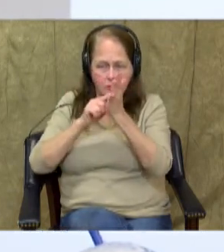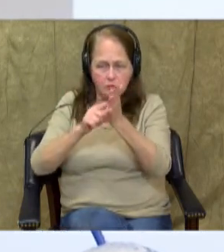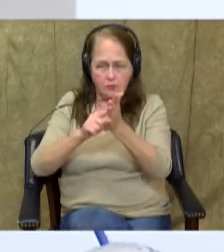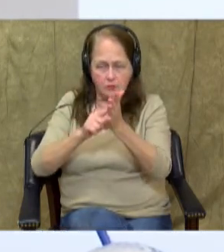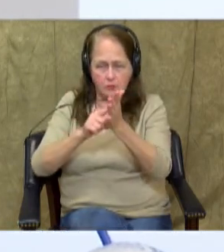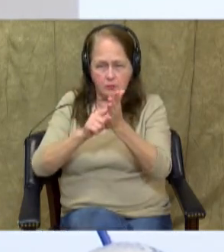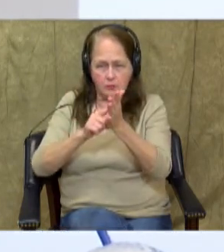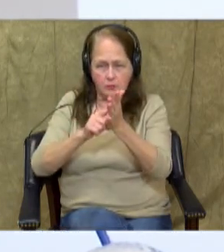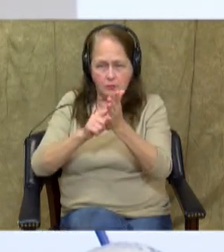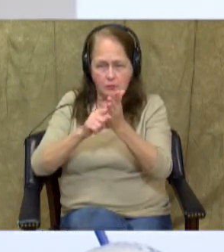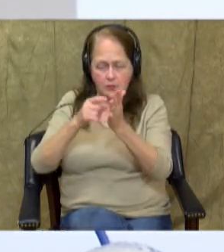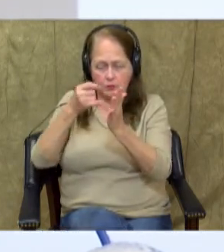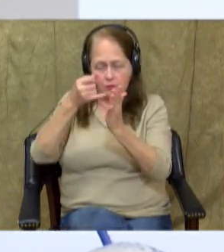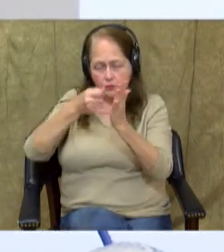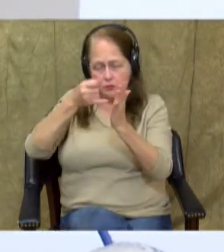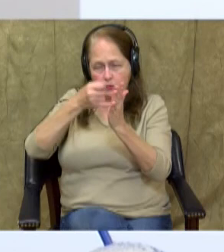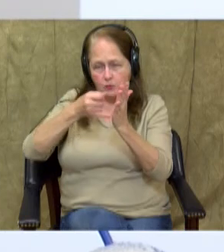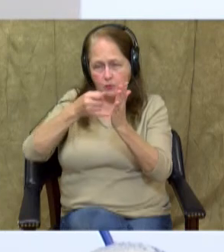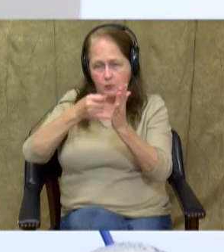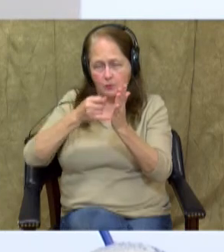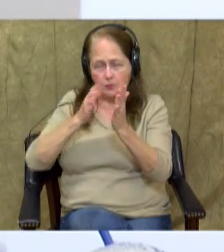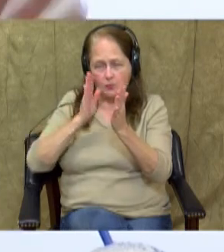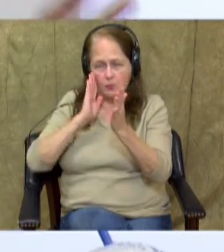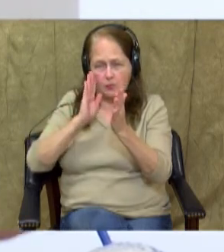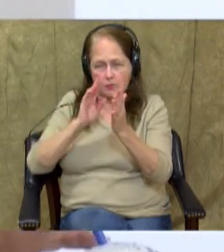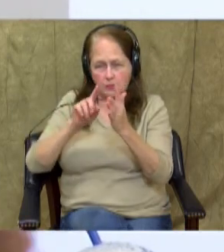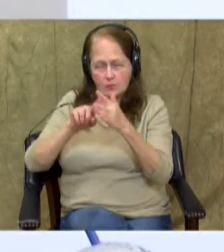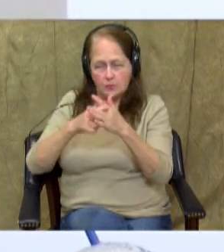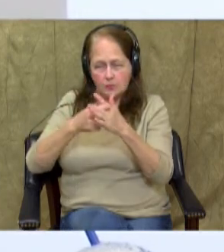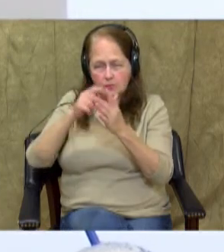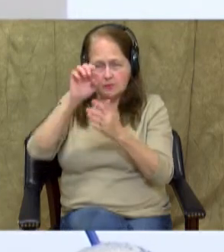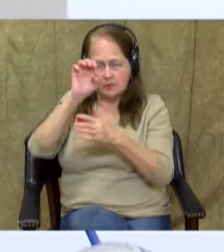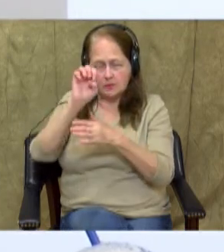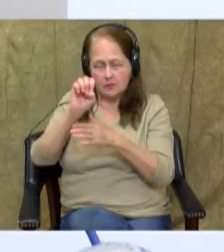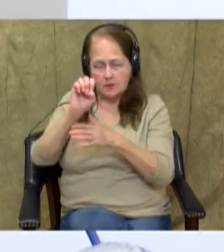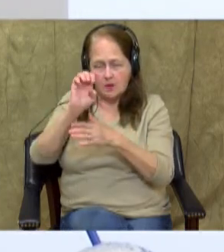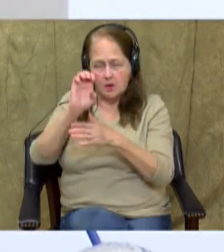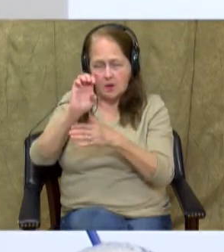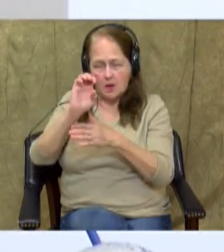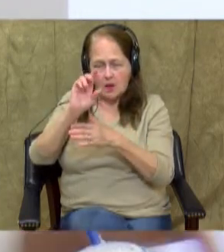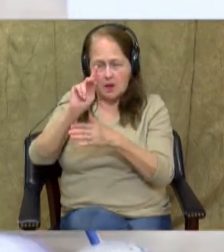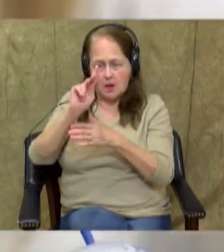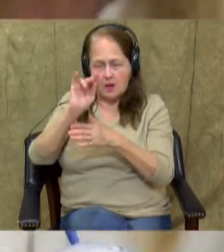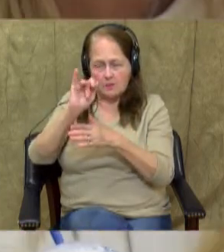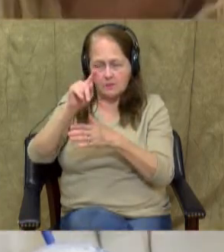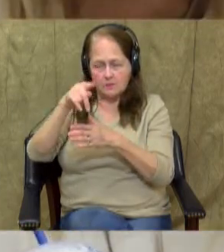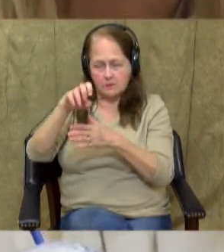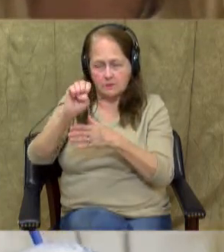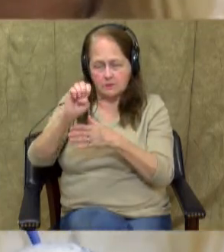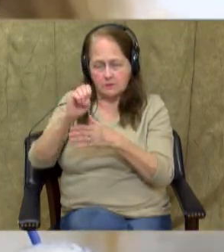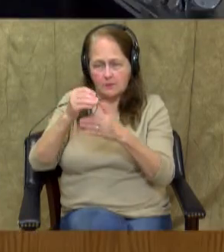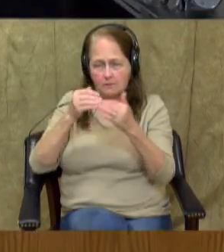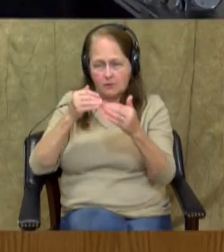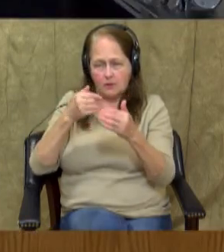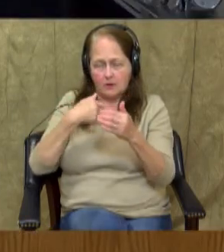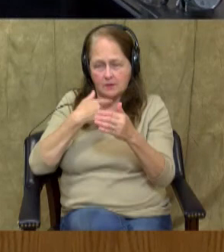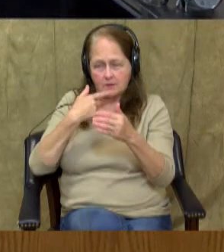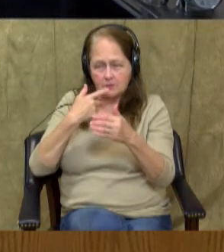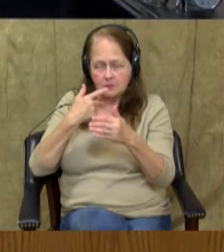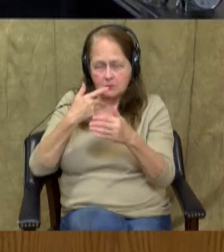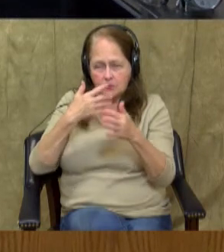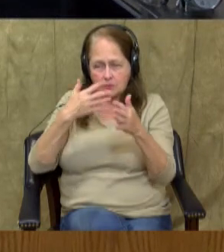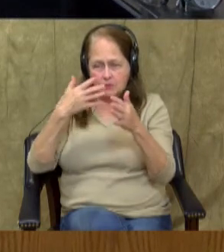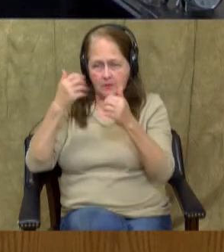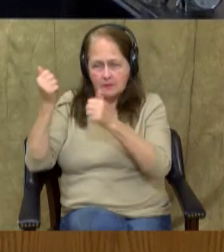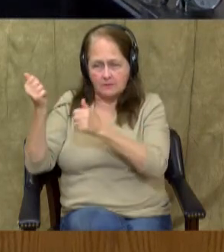this on a diagram, and then we're also going to jump into eclipses, which is some really cool stuff. But before I sign off and before we